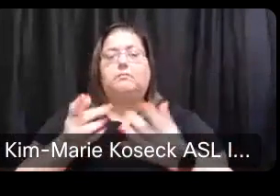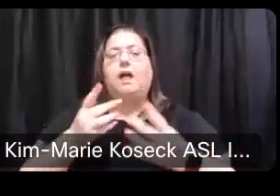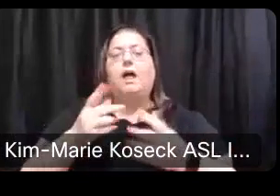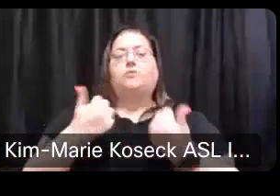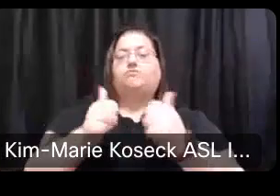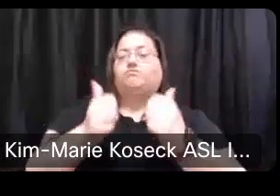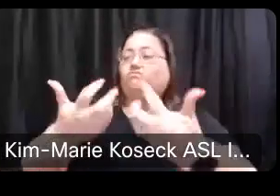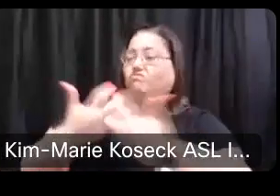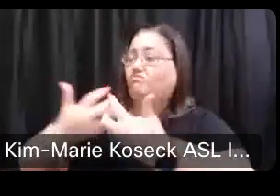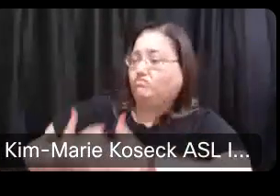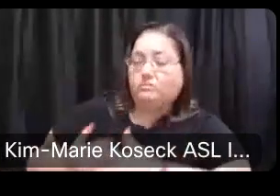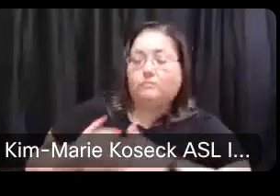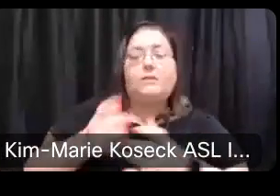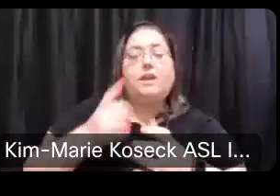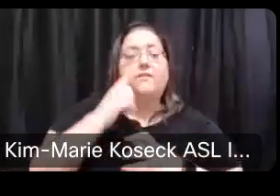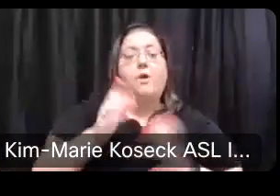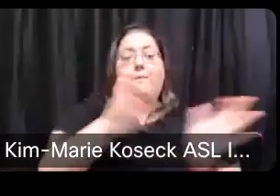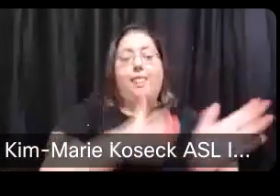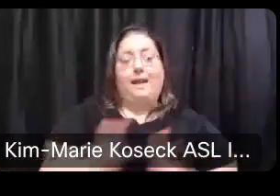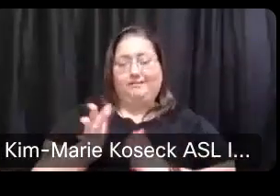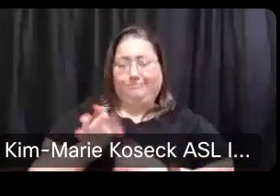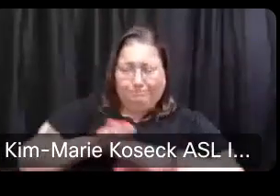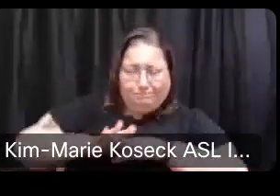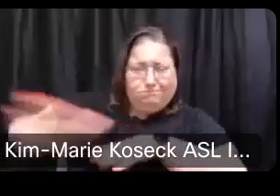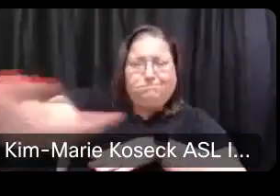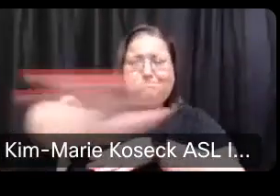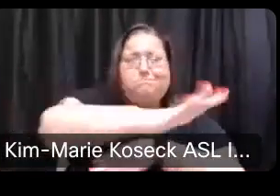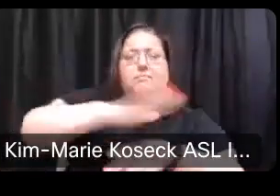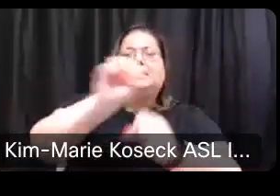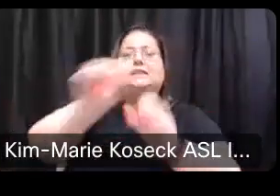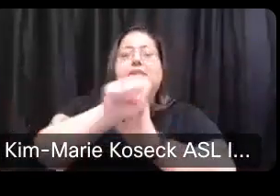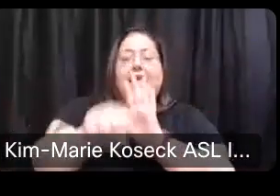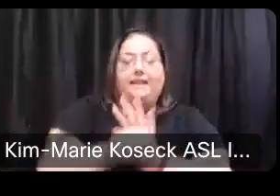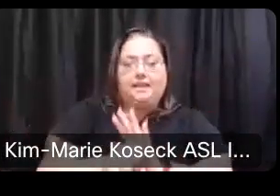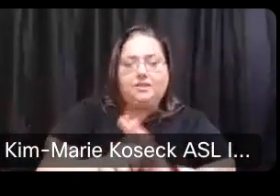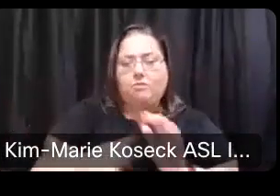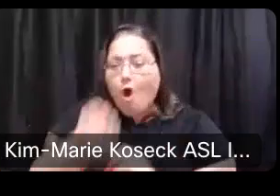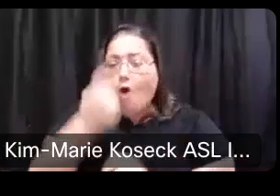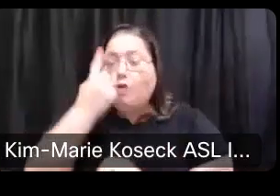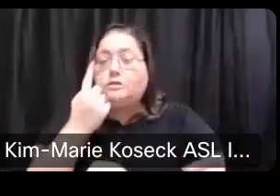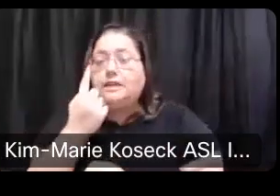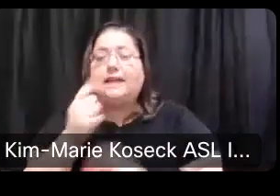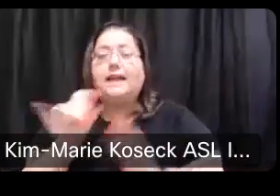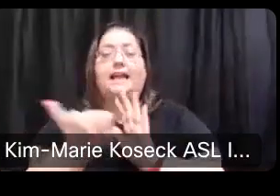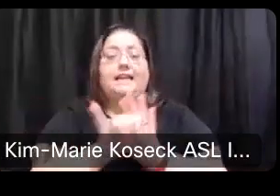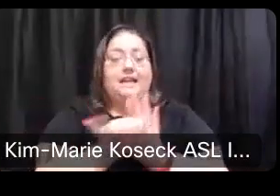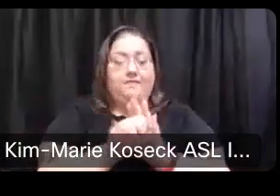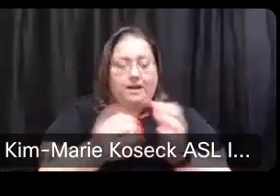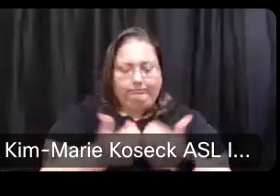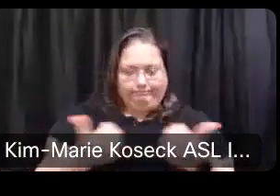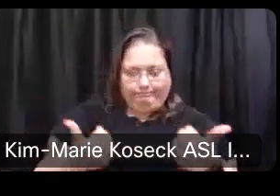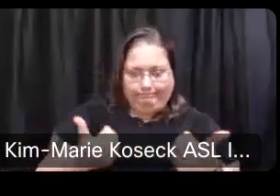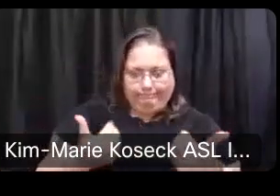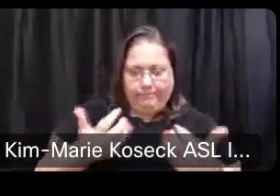together existing planning across the state to establish a baseline understanding and identify gaps in adaptation